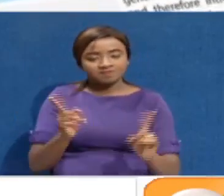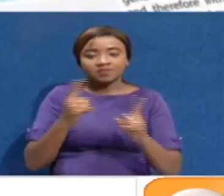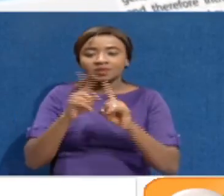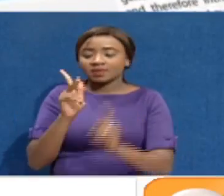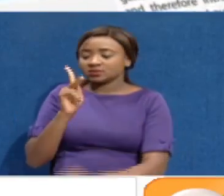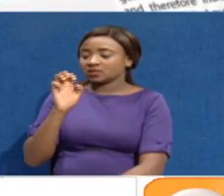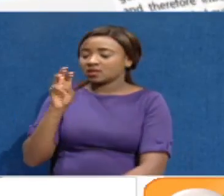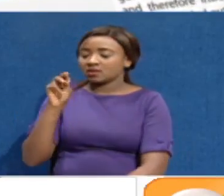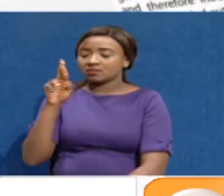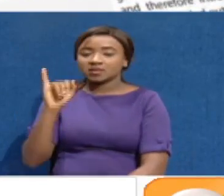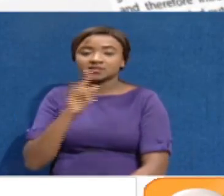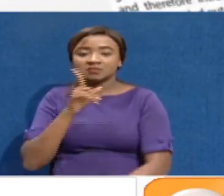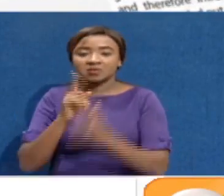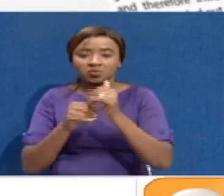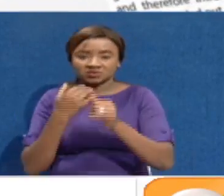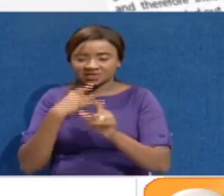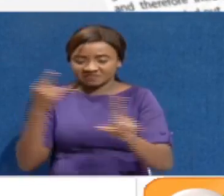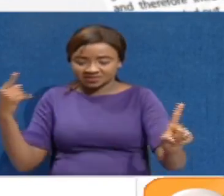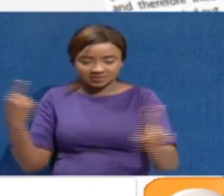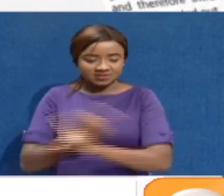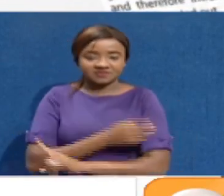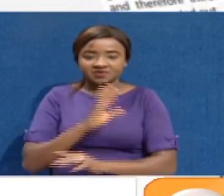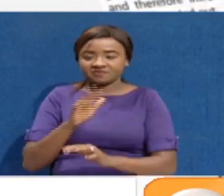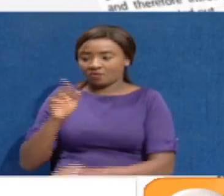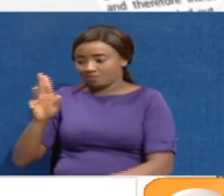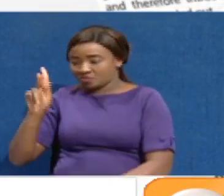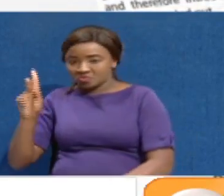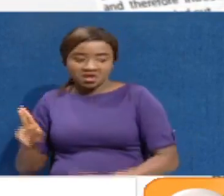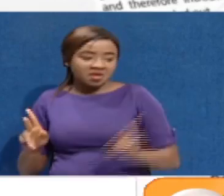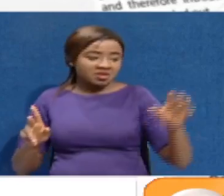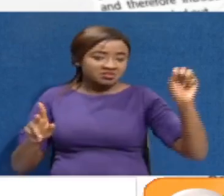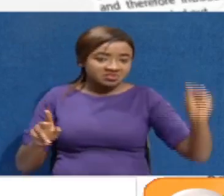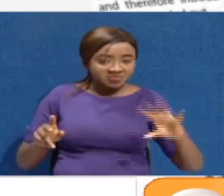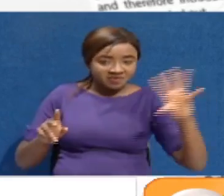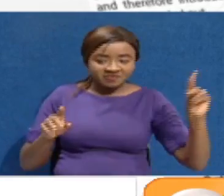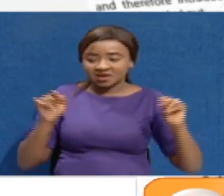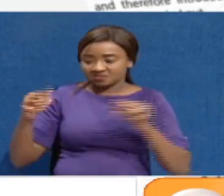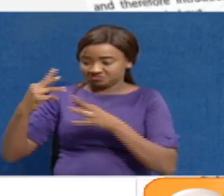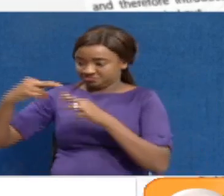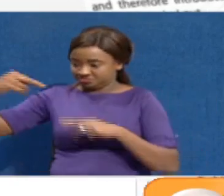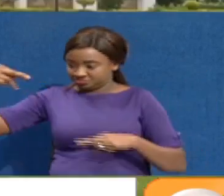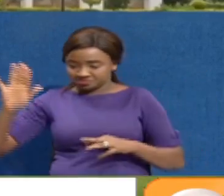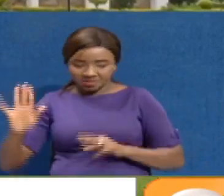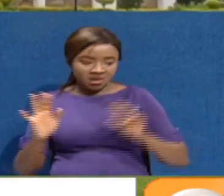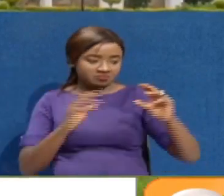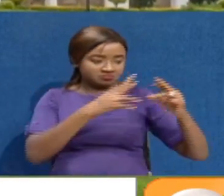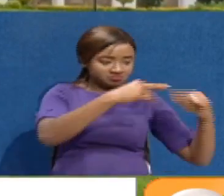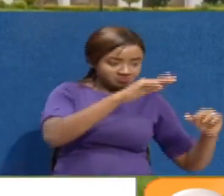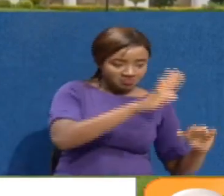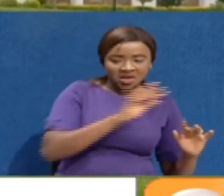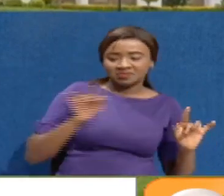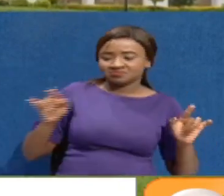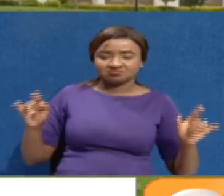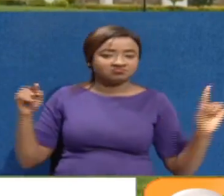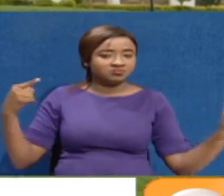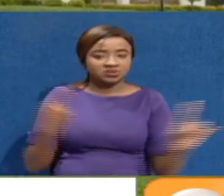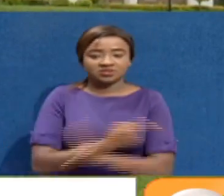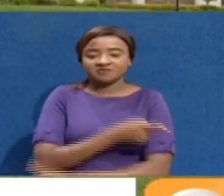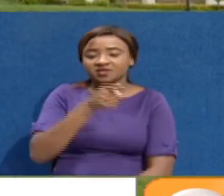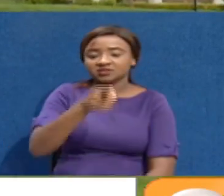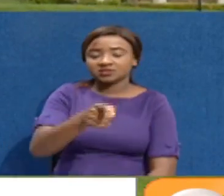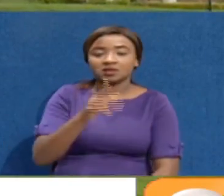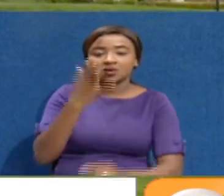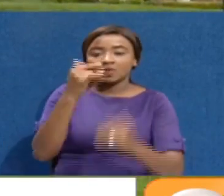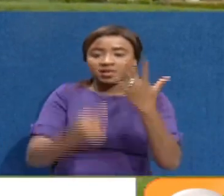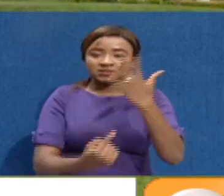distinct variant from the one in the United Kingdom and South Africa from 6 coastal counties, Taita Taveta, Kilifi,